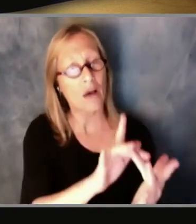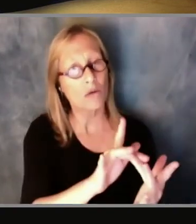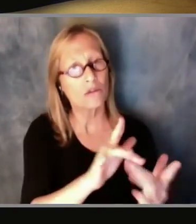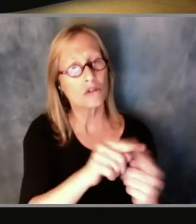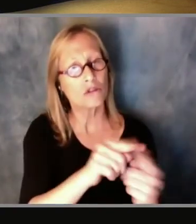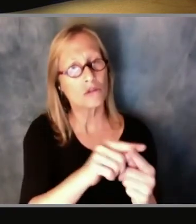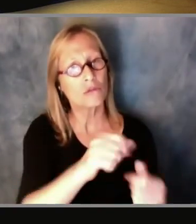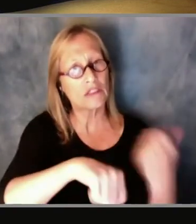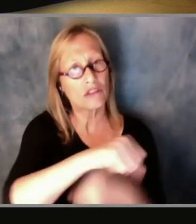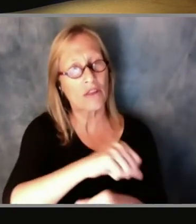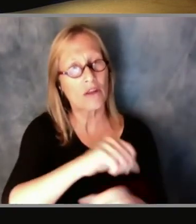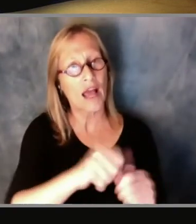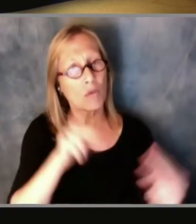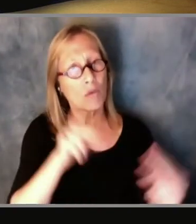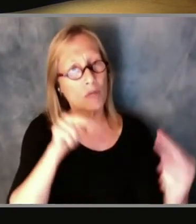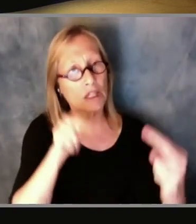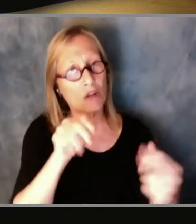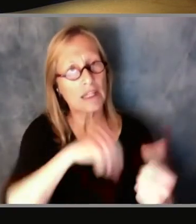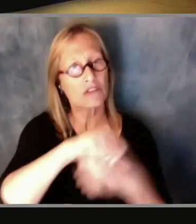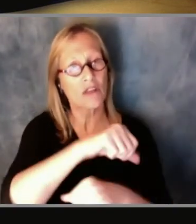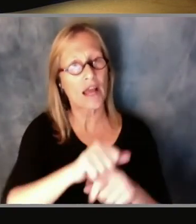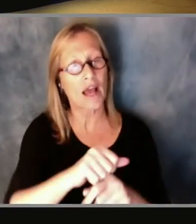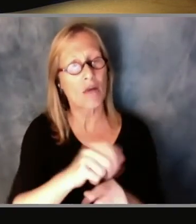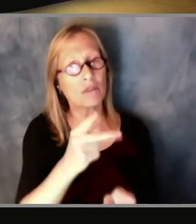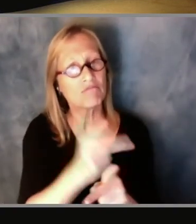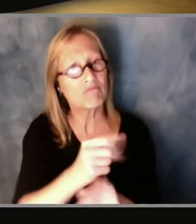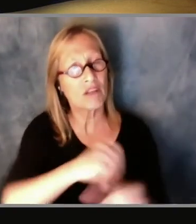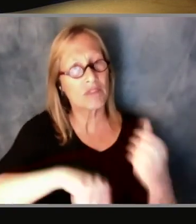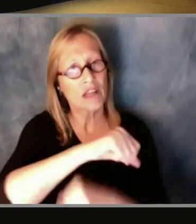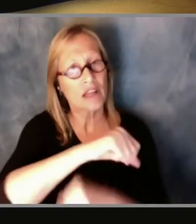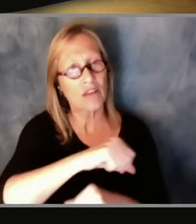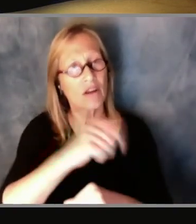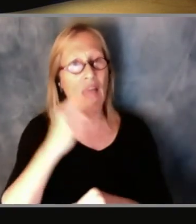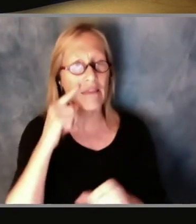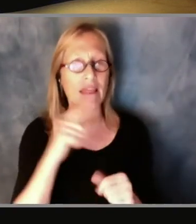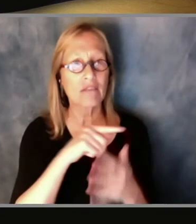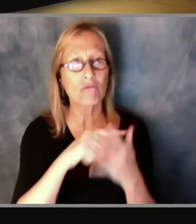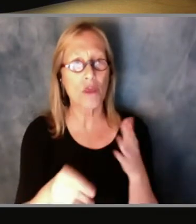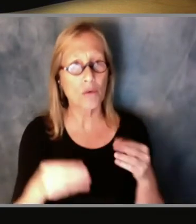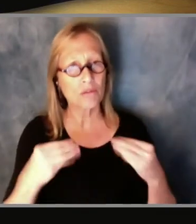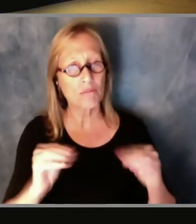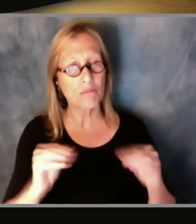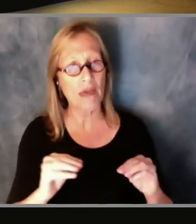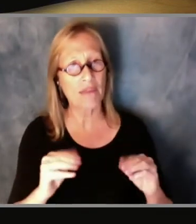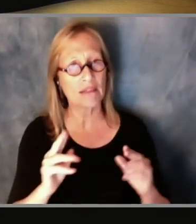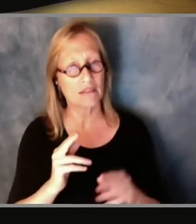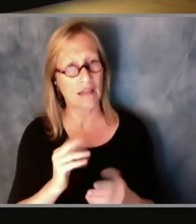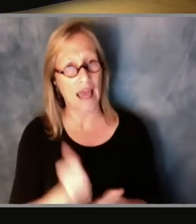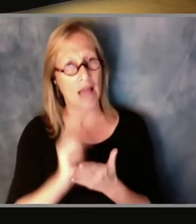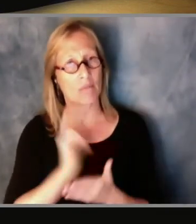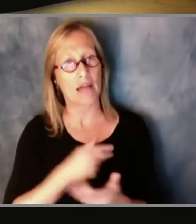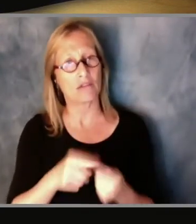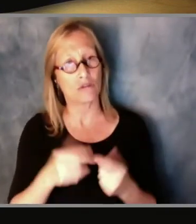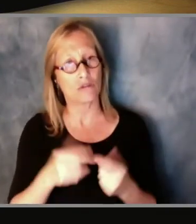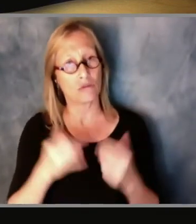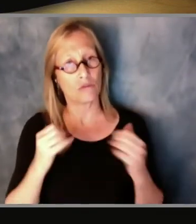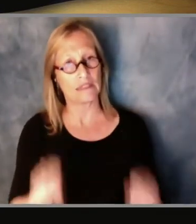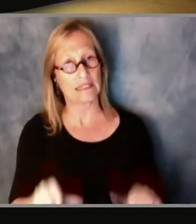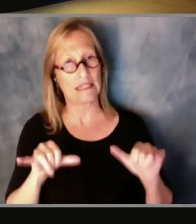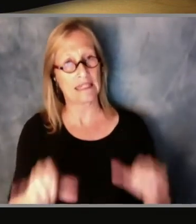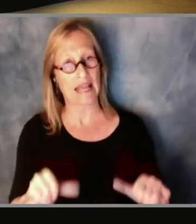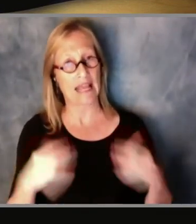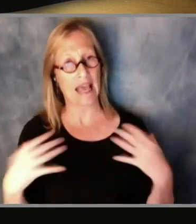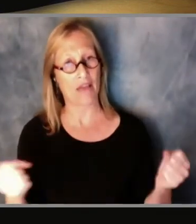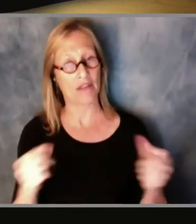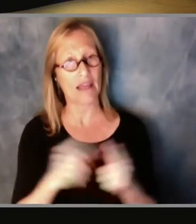we treat each other. And those are the methods that I think help us to stay healthy personally and helps us to help others